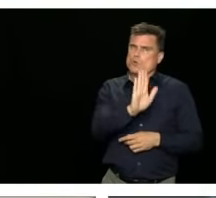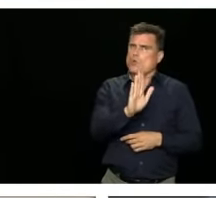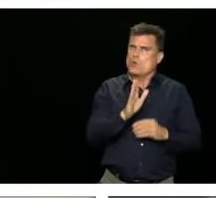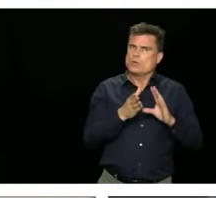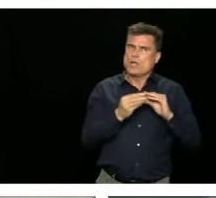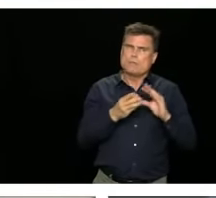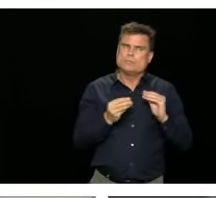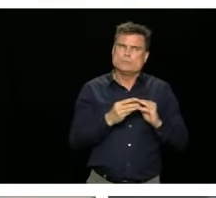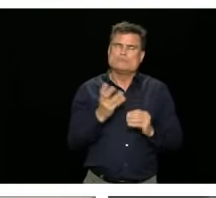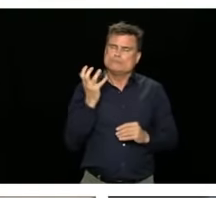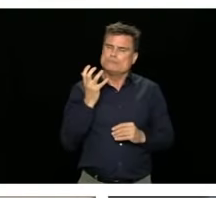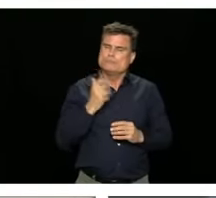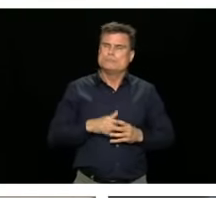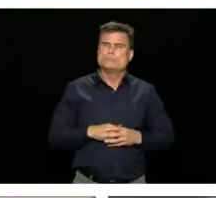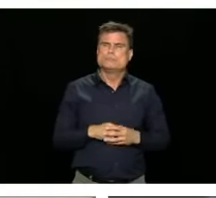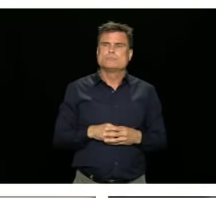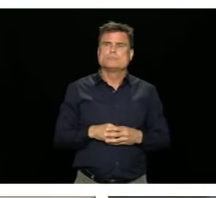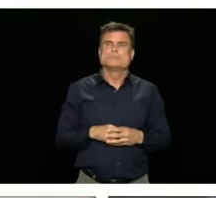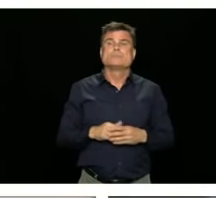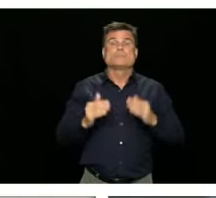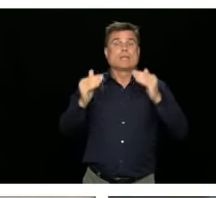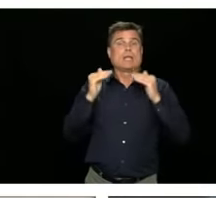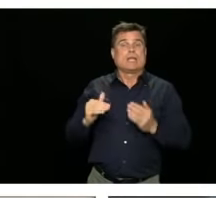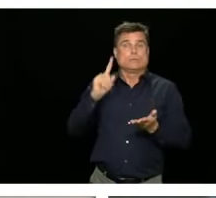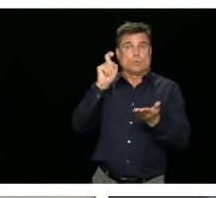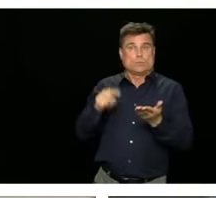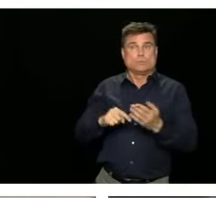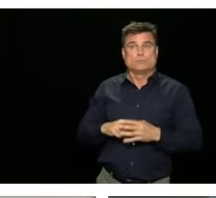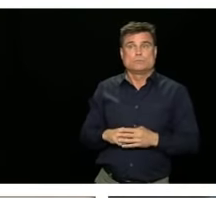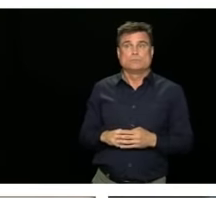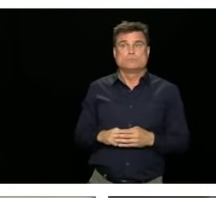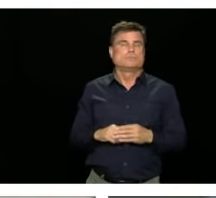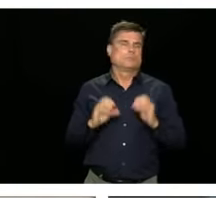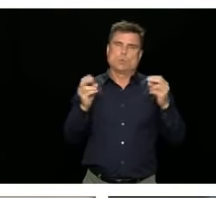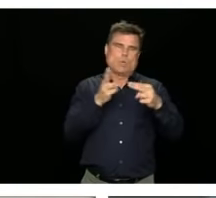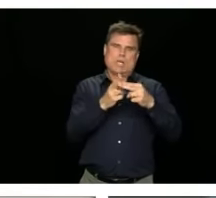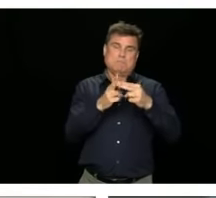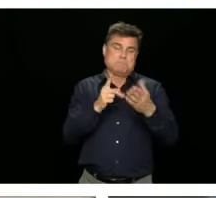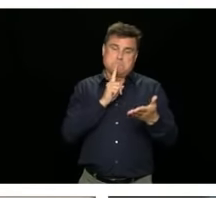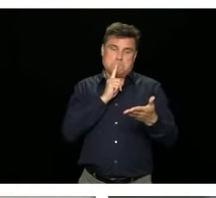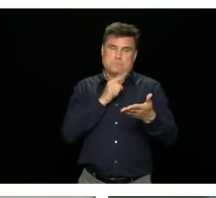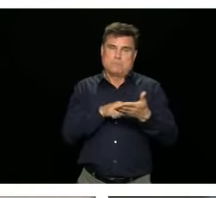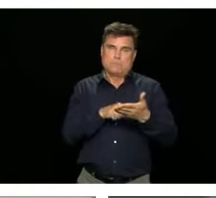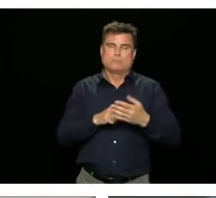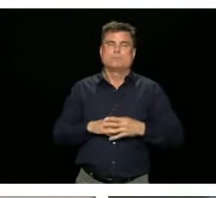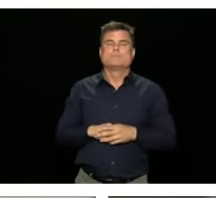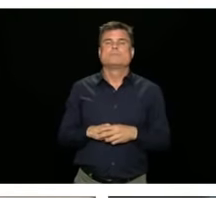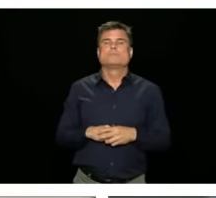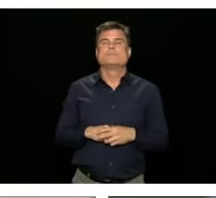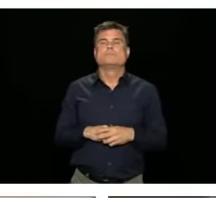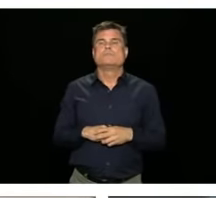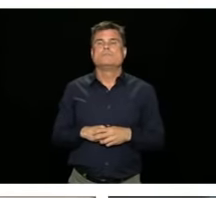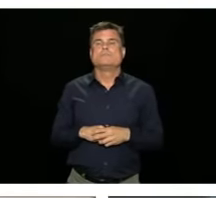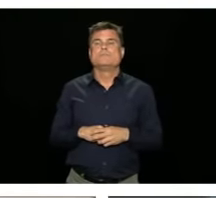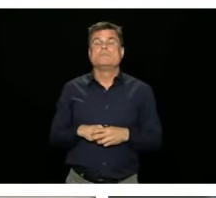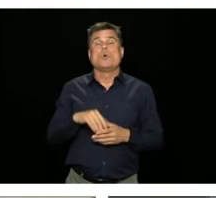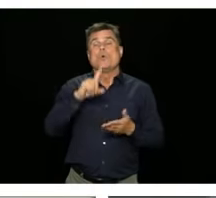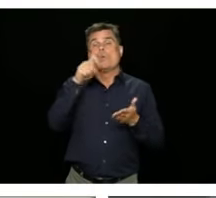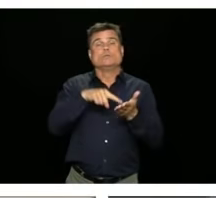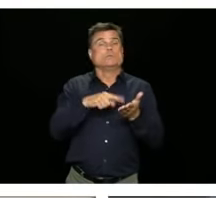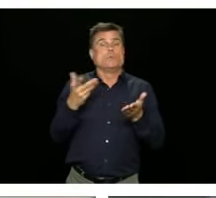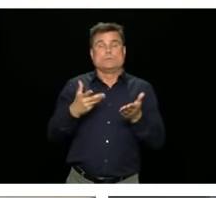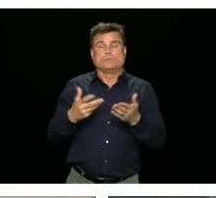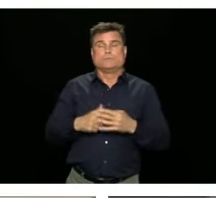to remain anonymous. The question is, when is it safe to speak up about your experience as a minority in